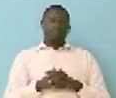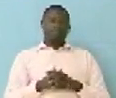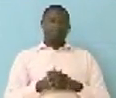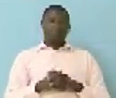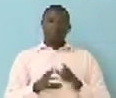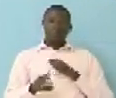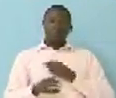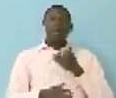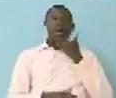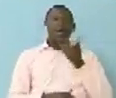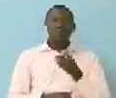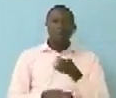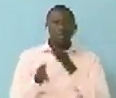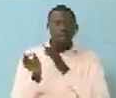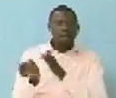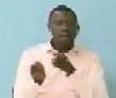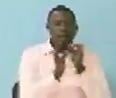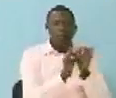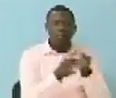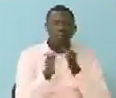And he was asked to explain.